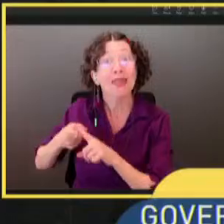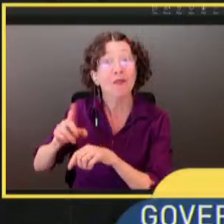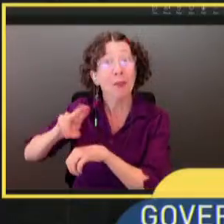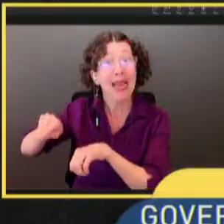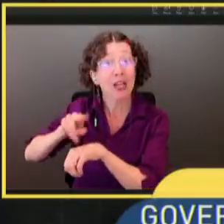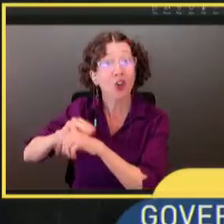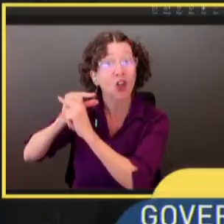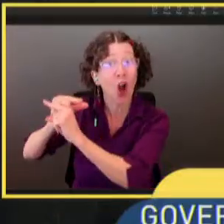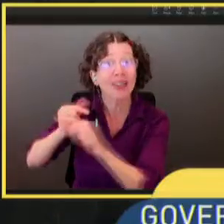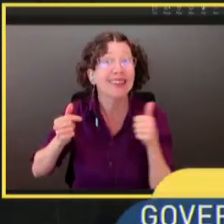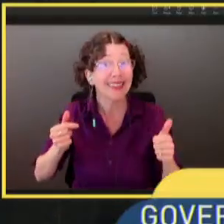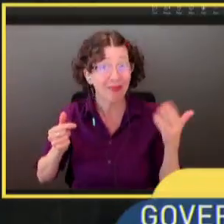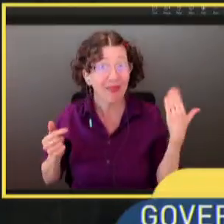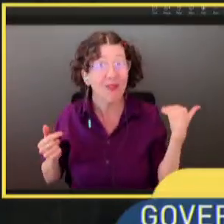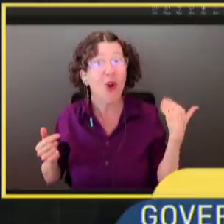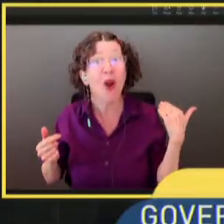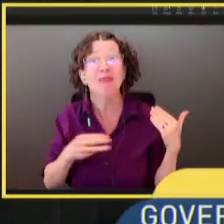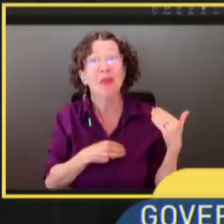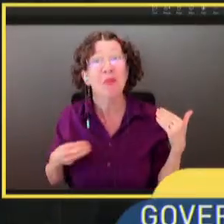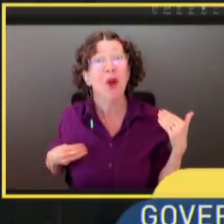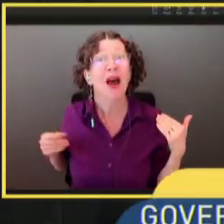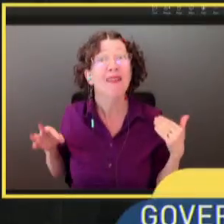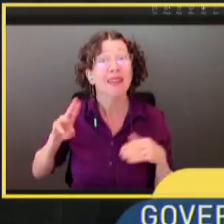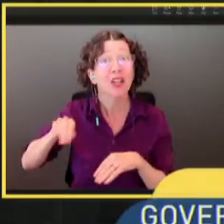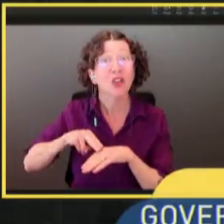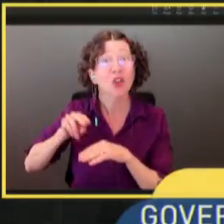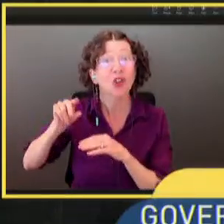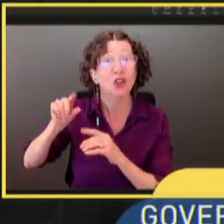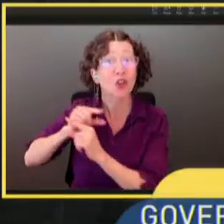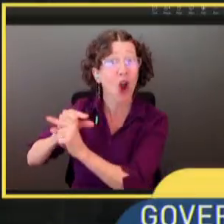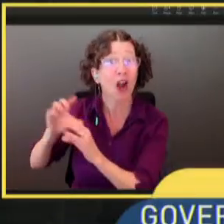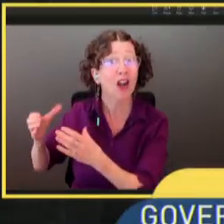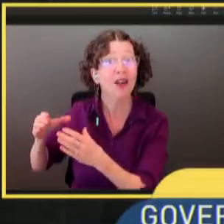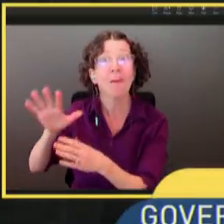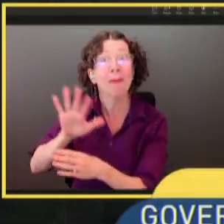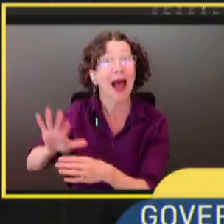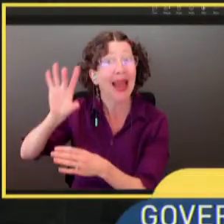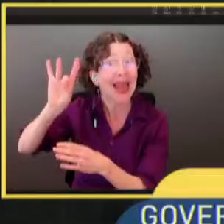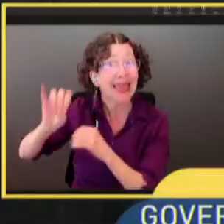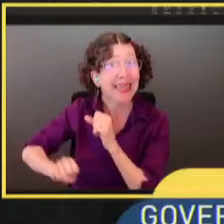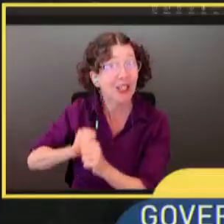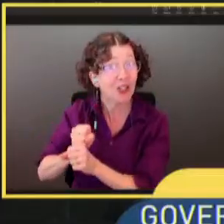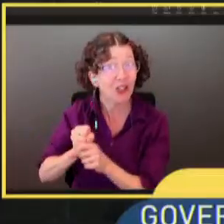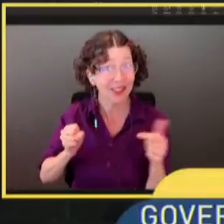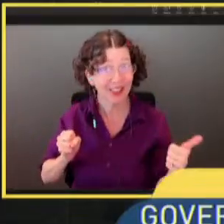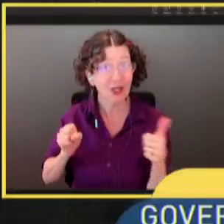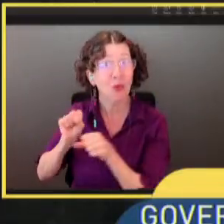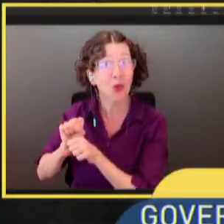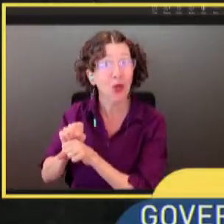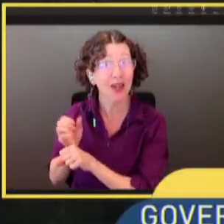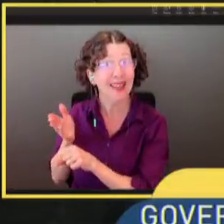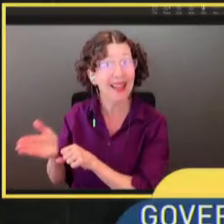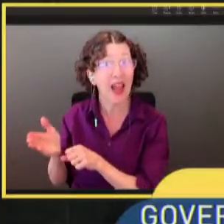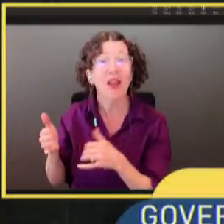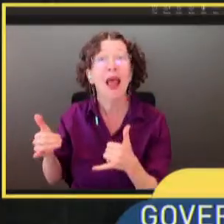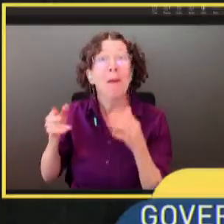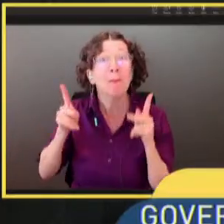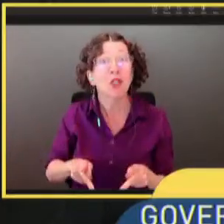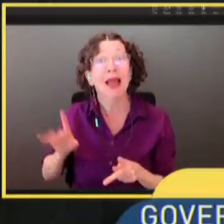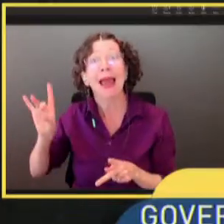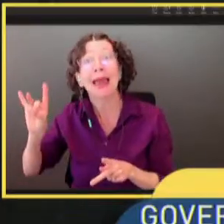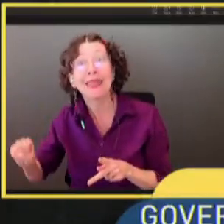to the State Patrol, where she has been serving with distinction, but also worth emphasizing as we are here with our friends in the National